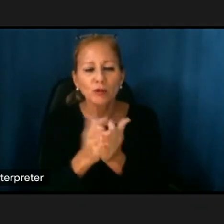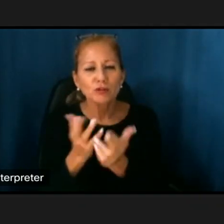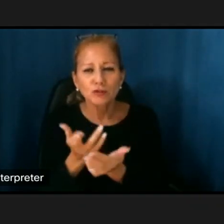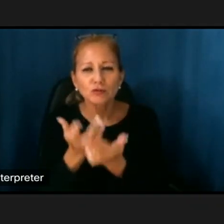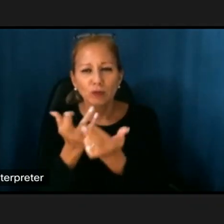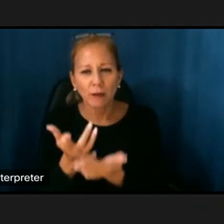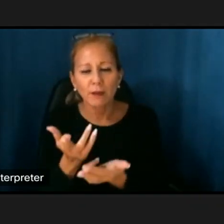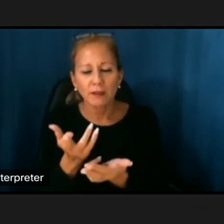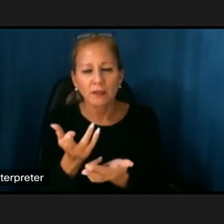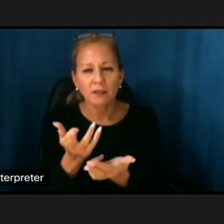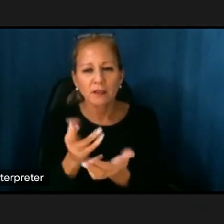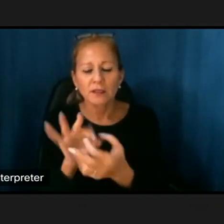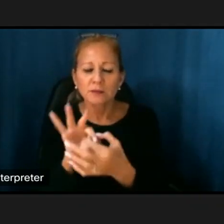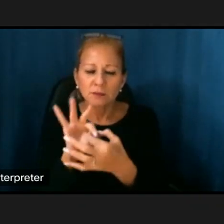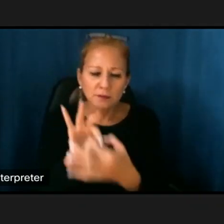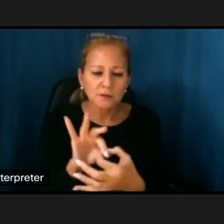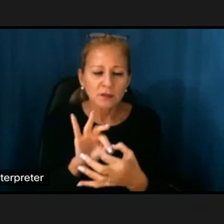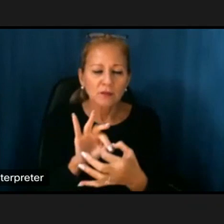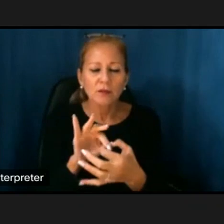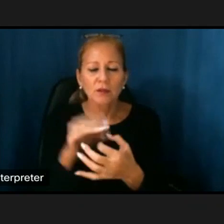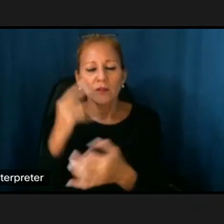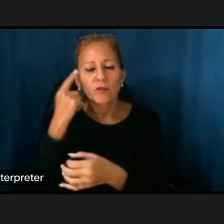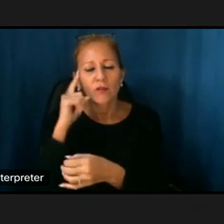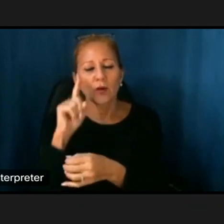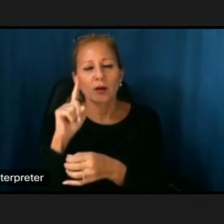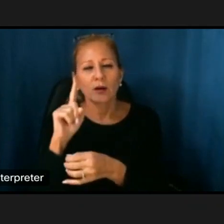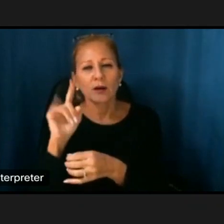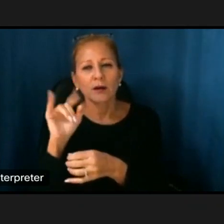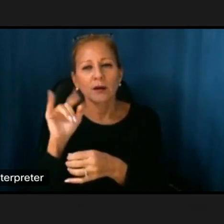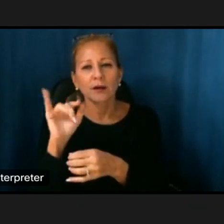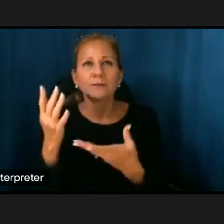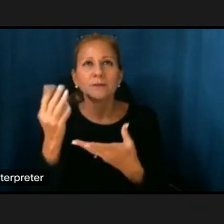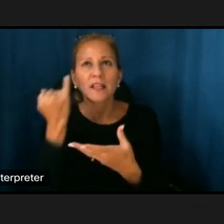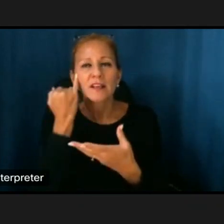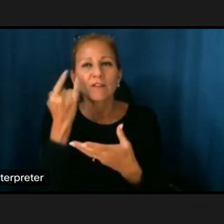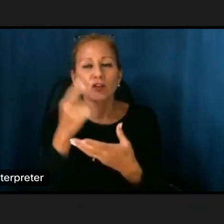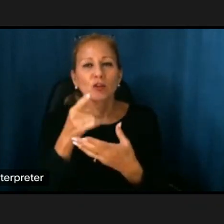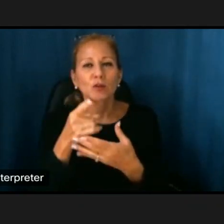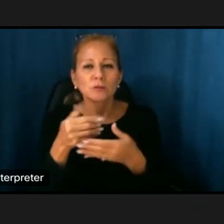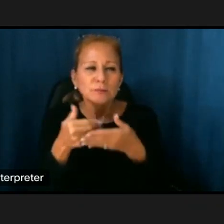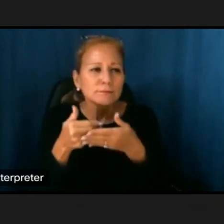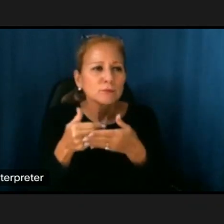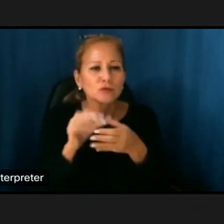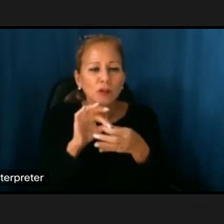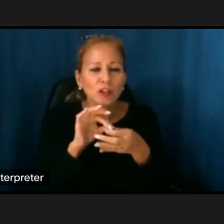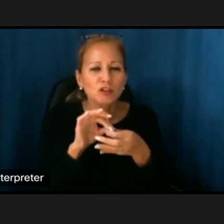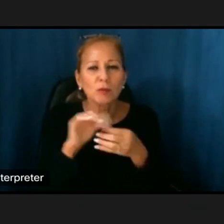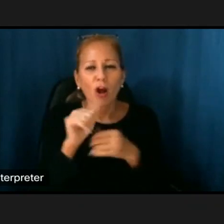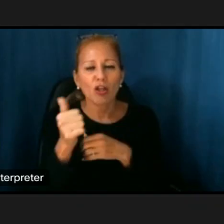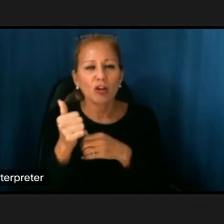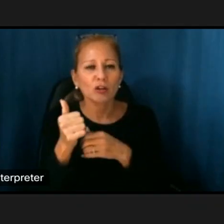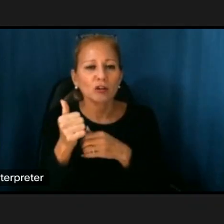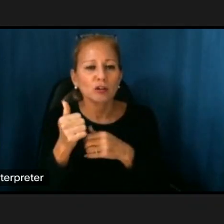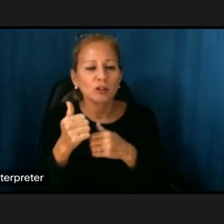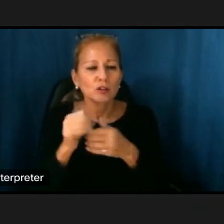recommended, particularly for being in intimate relationships and loving relationships with